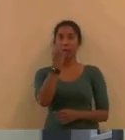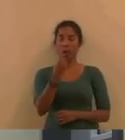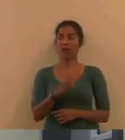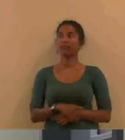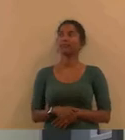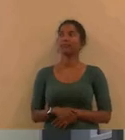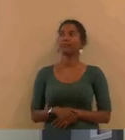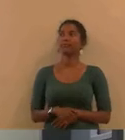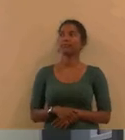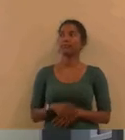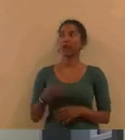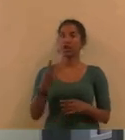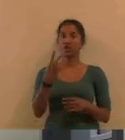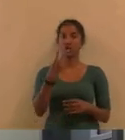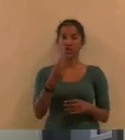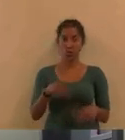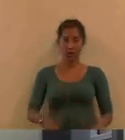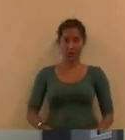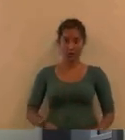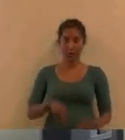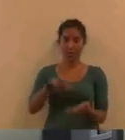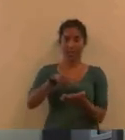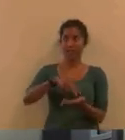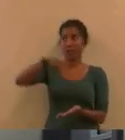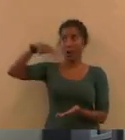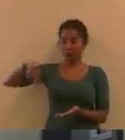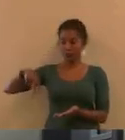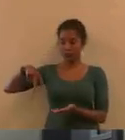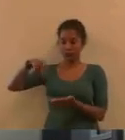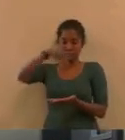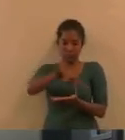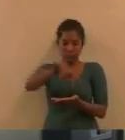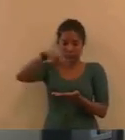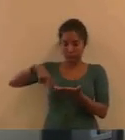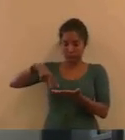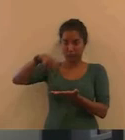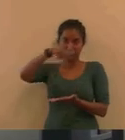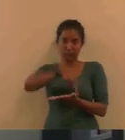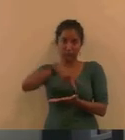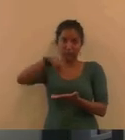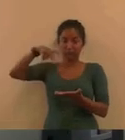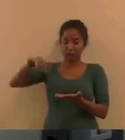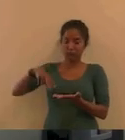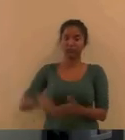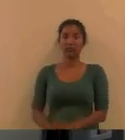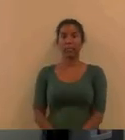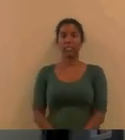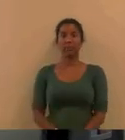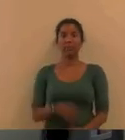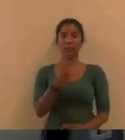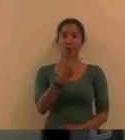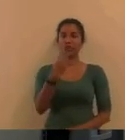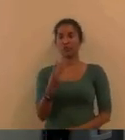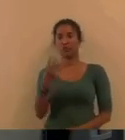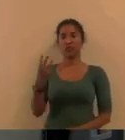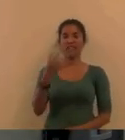is 2-footed bounce over. So we go 1, 2, 3, 4. And every time I land, I